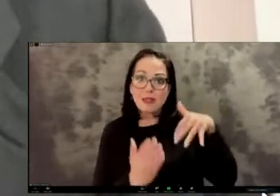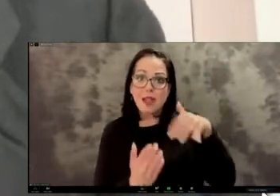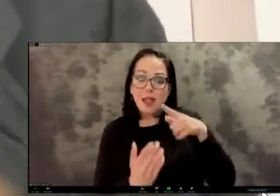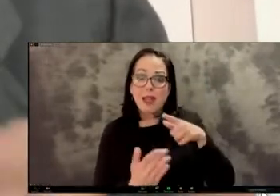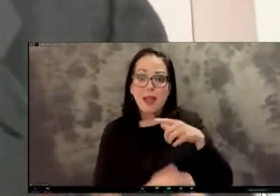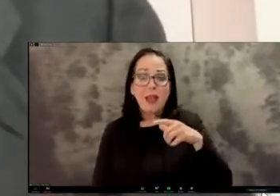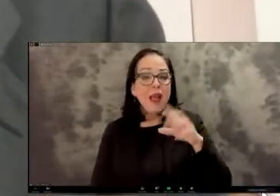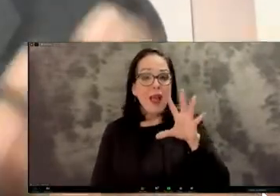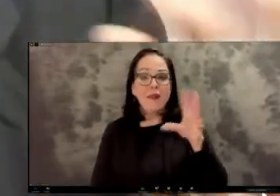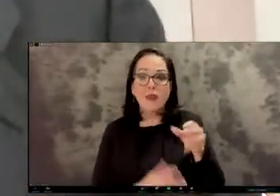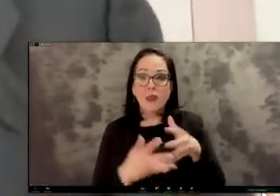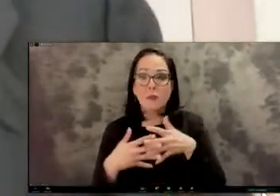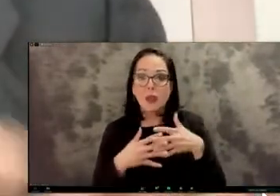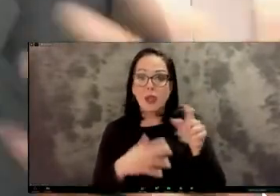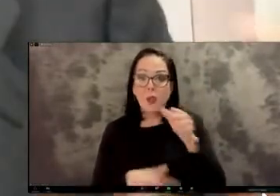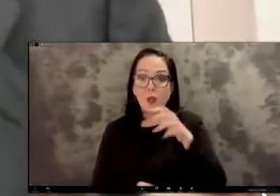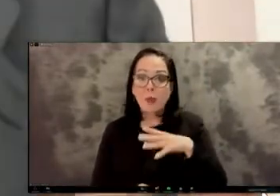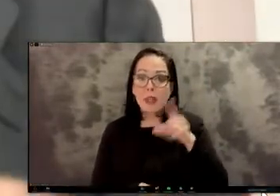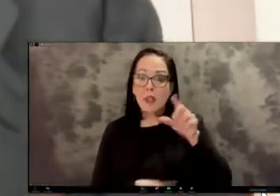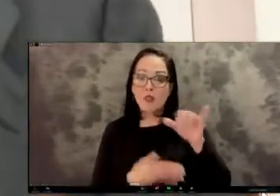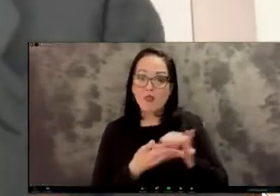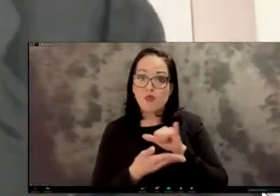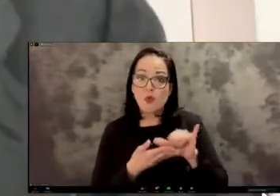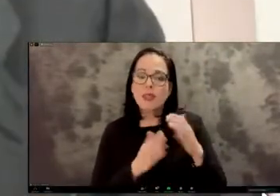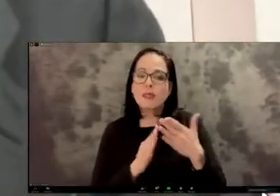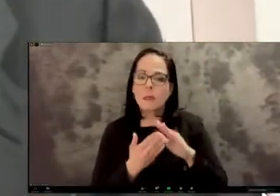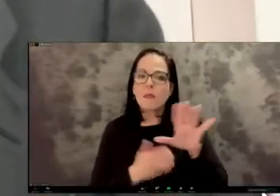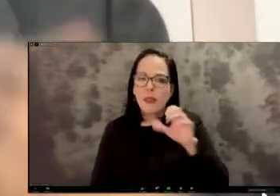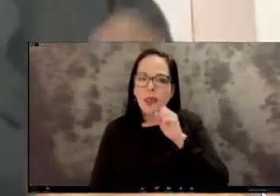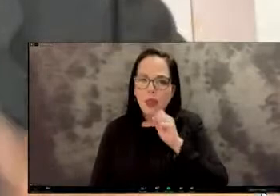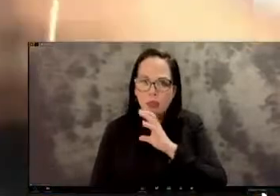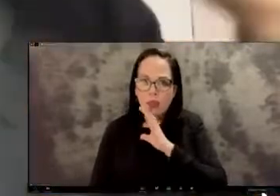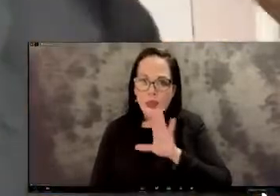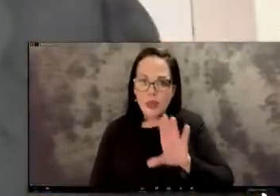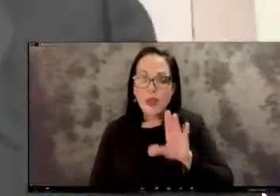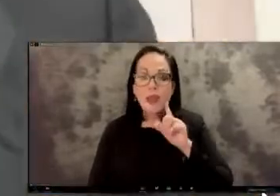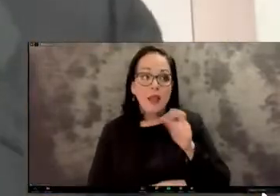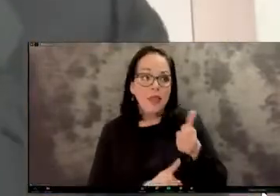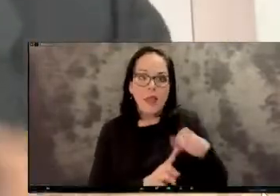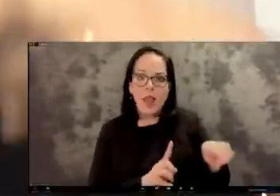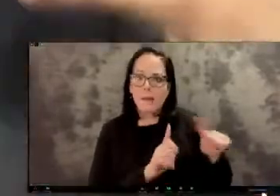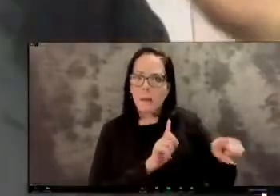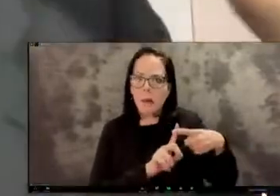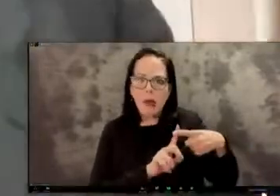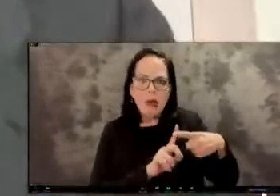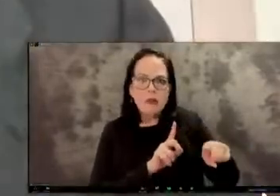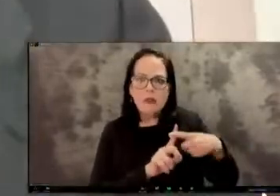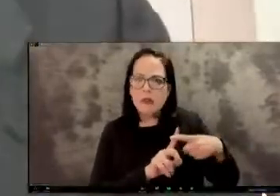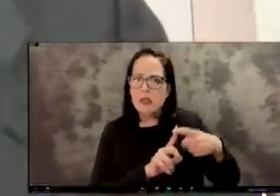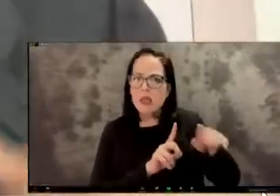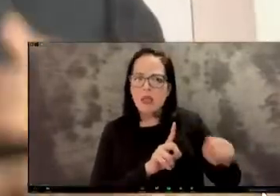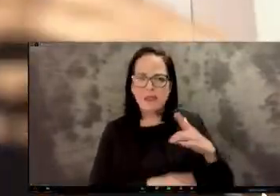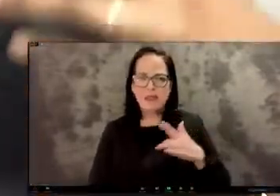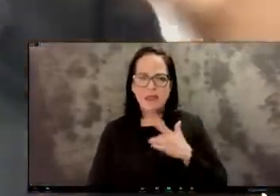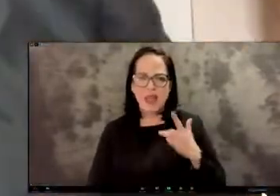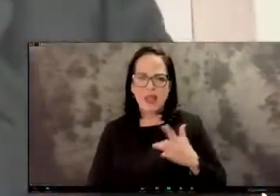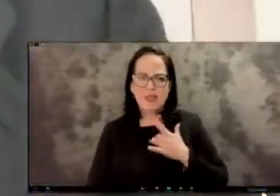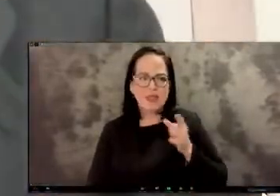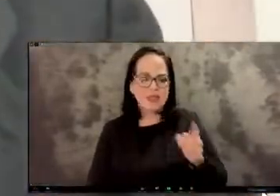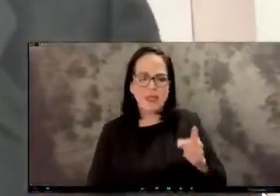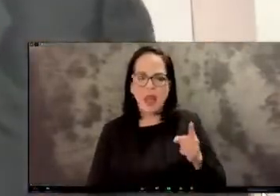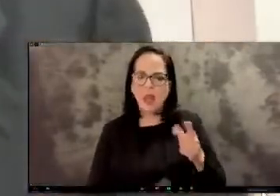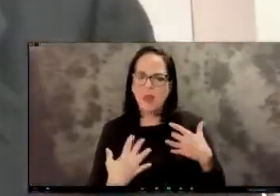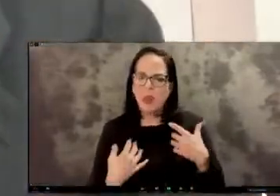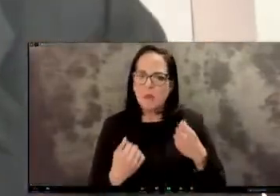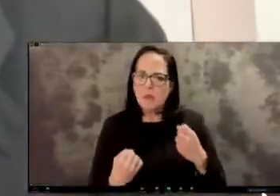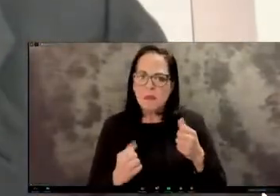City and finding these women, elderly African-American women, and they had these positive sense of well-being,